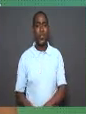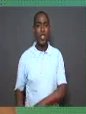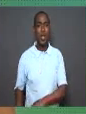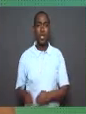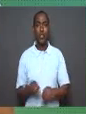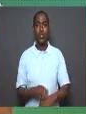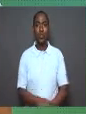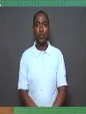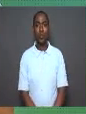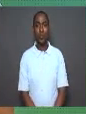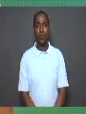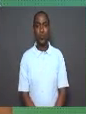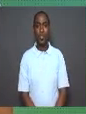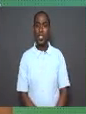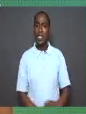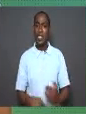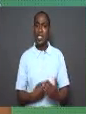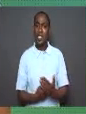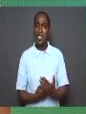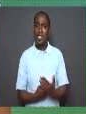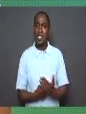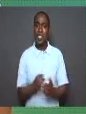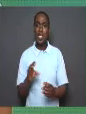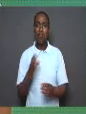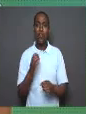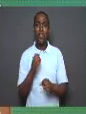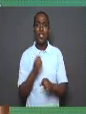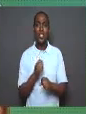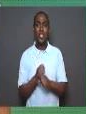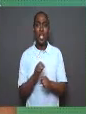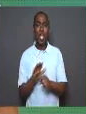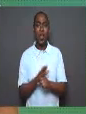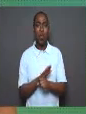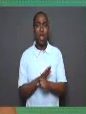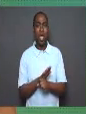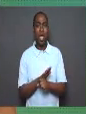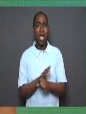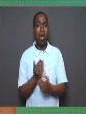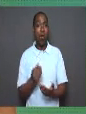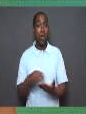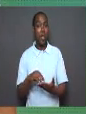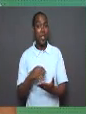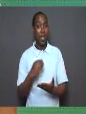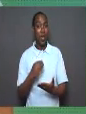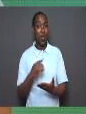Students, let us complete an activity to review what we have